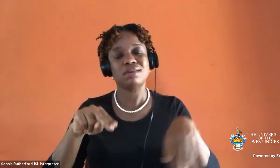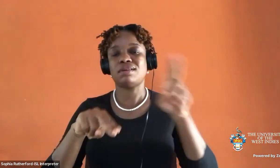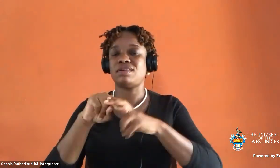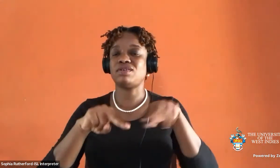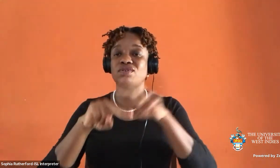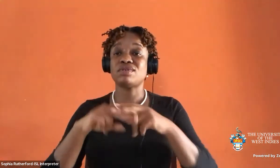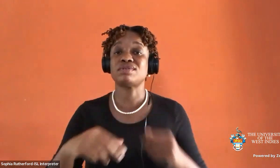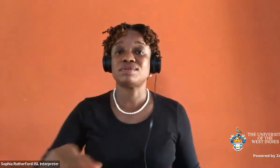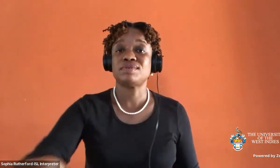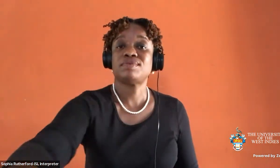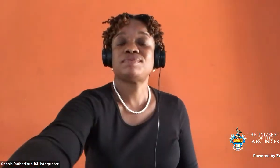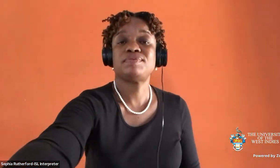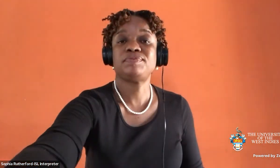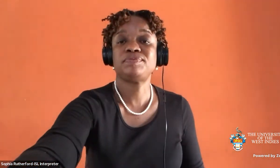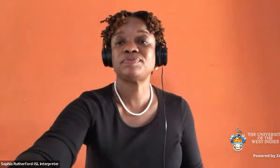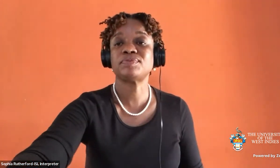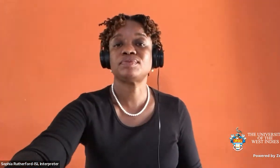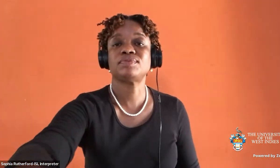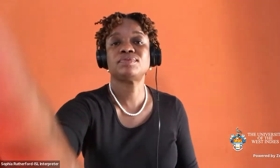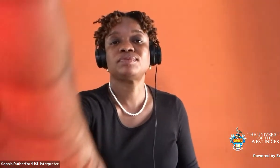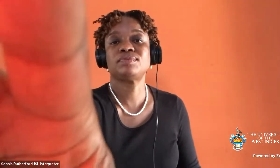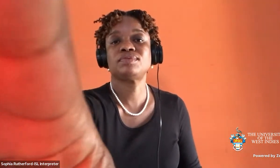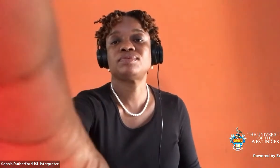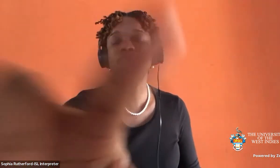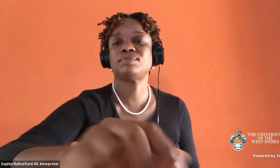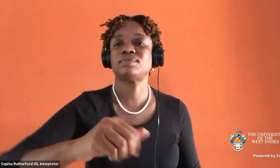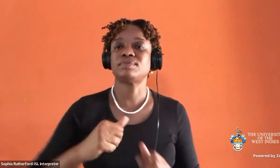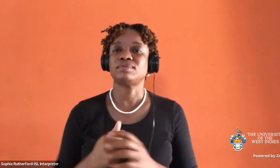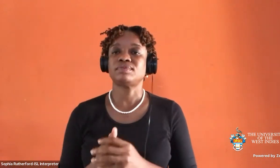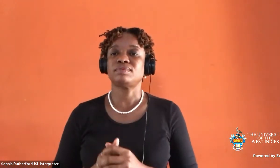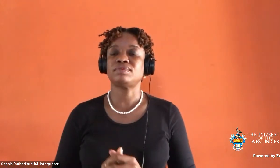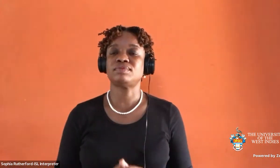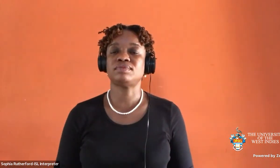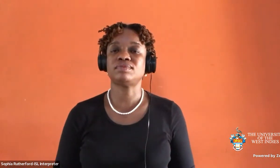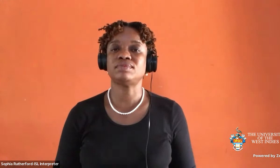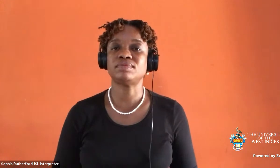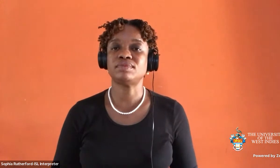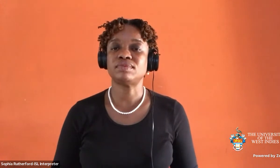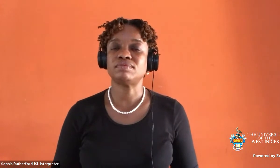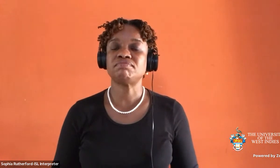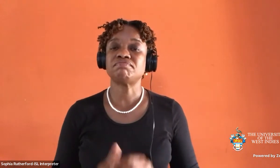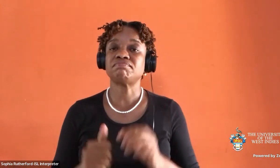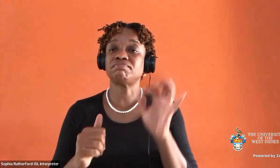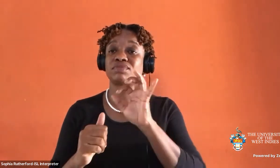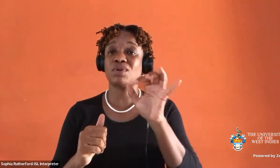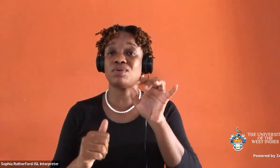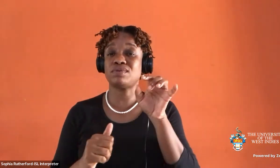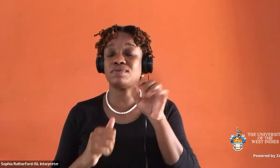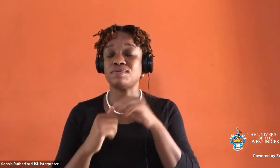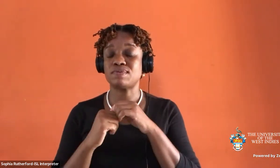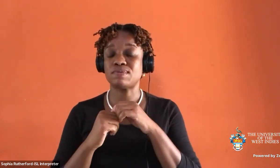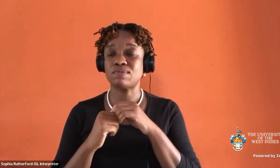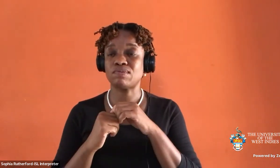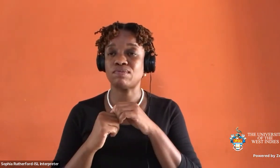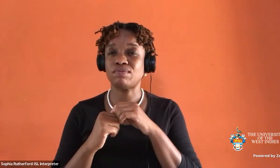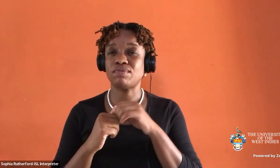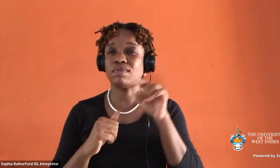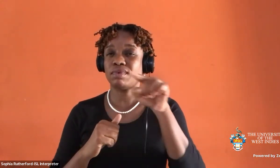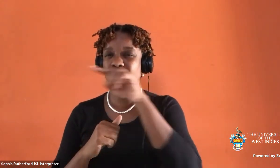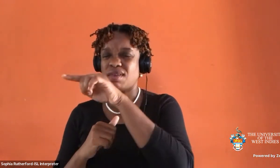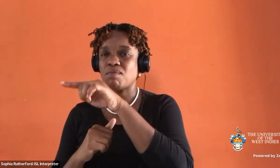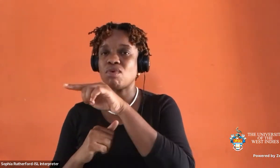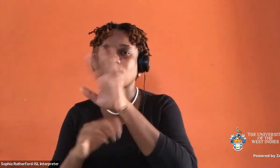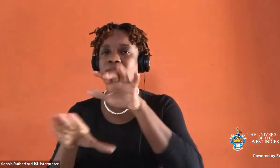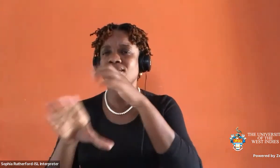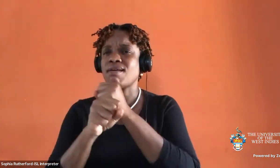facilities and the public healthcare facilities, and those who are beneficiaries of the social assistance program